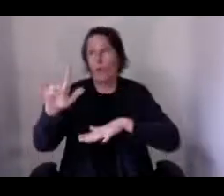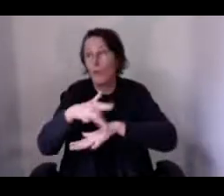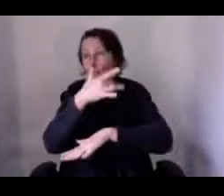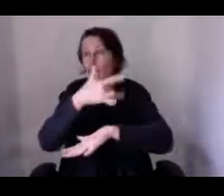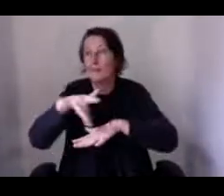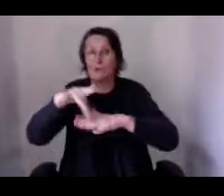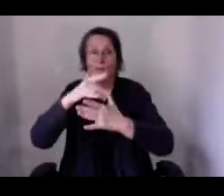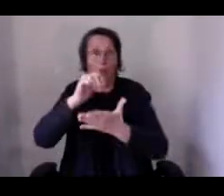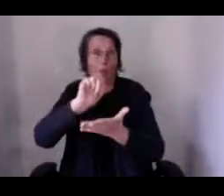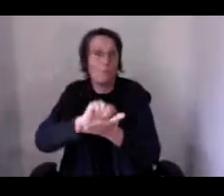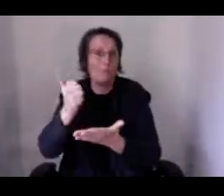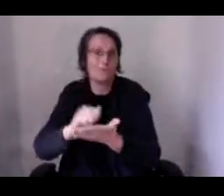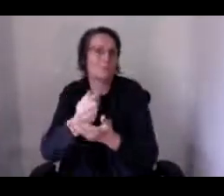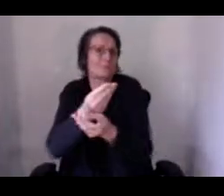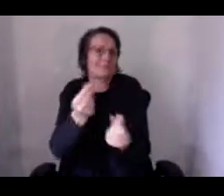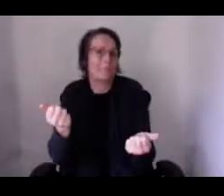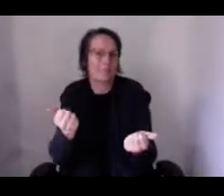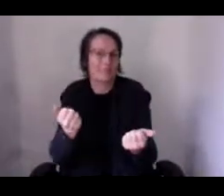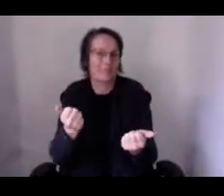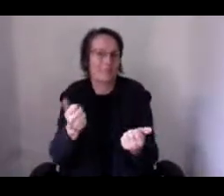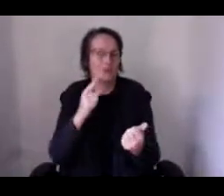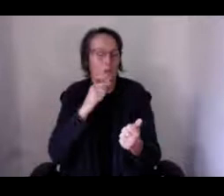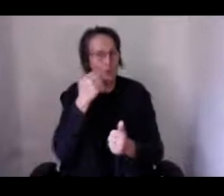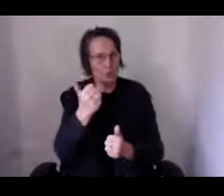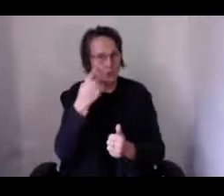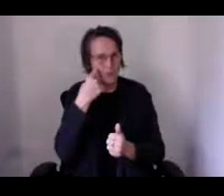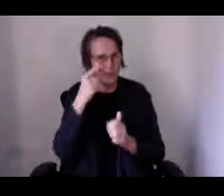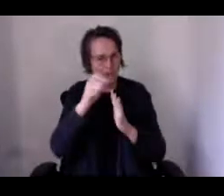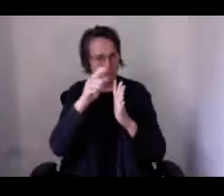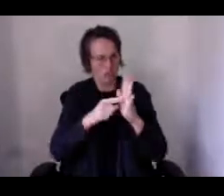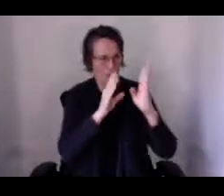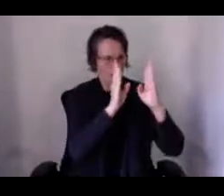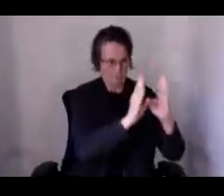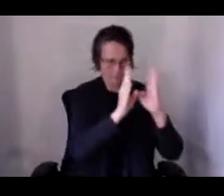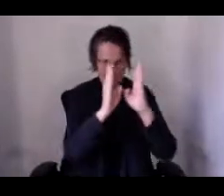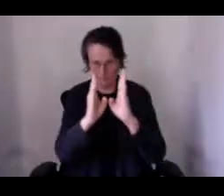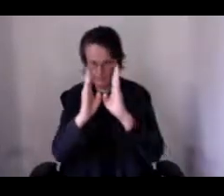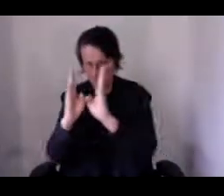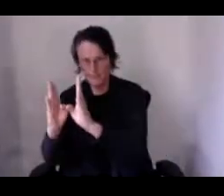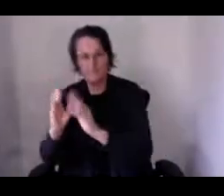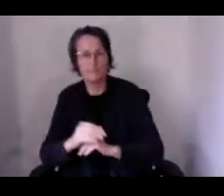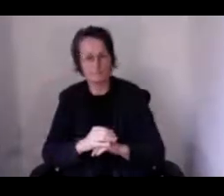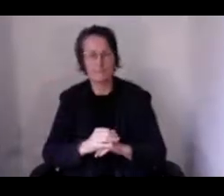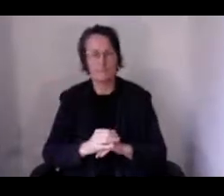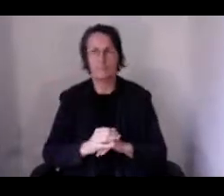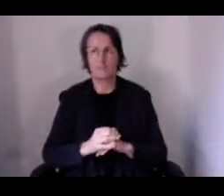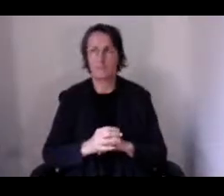be. It's always good to look at a project in its component parts.